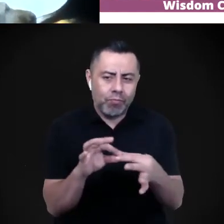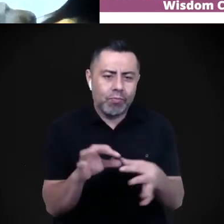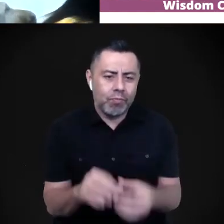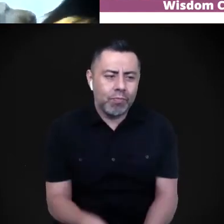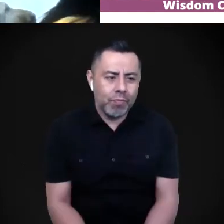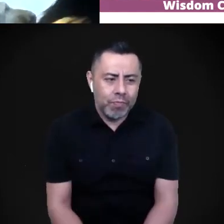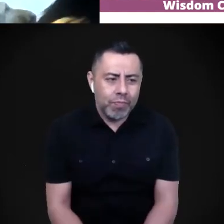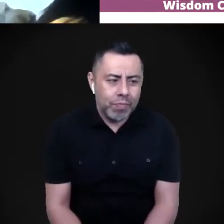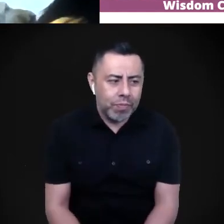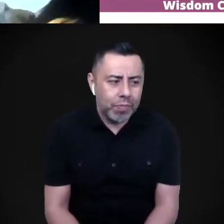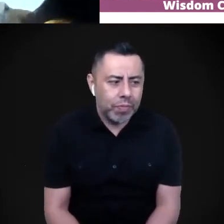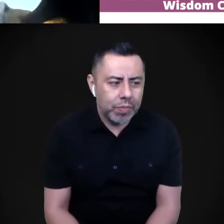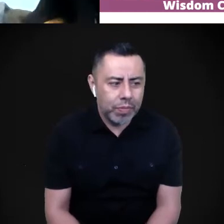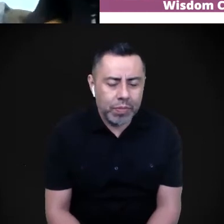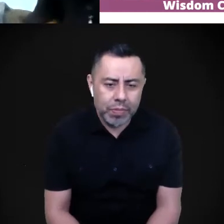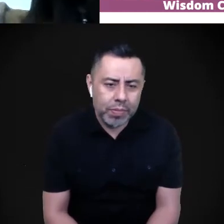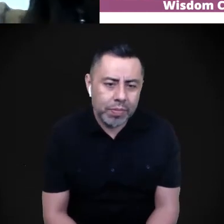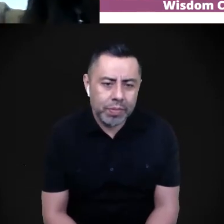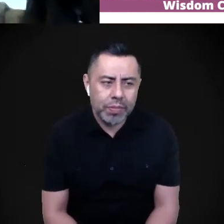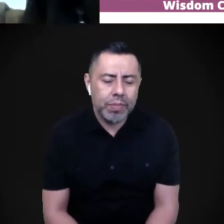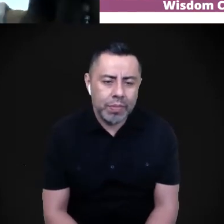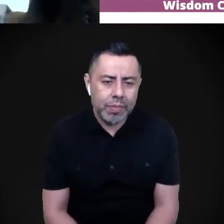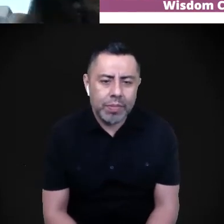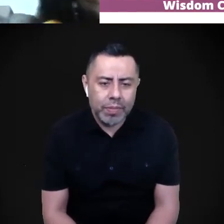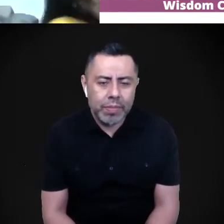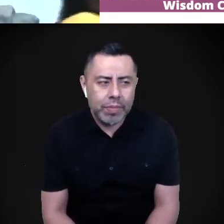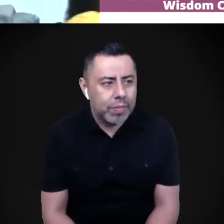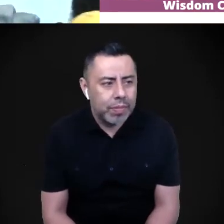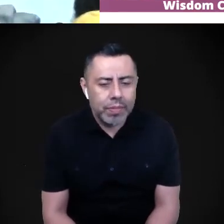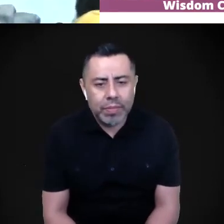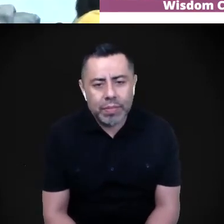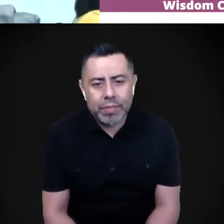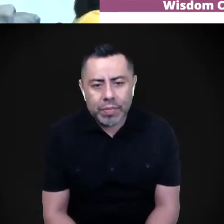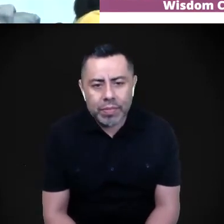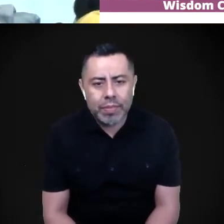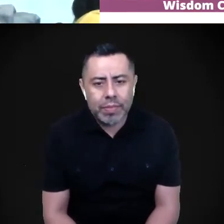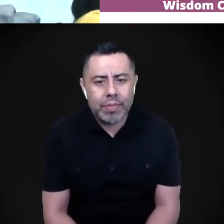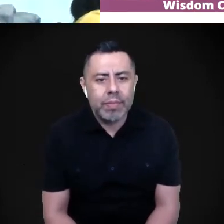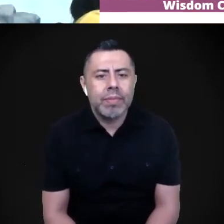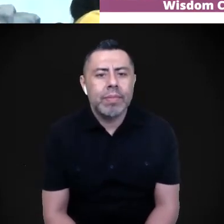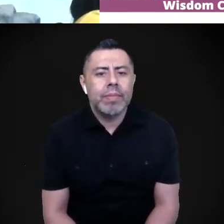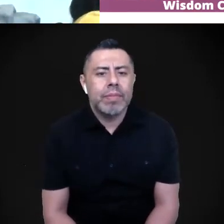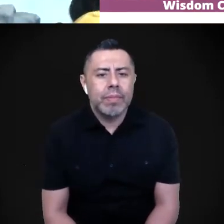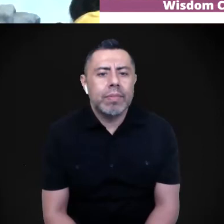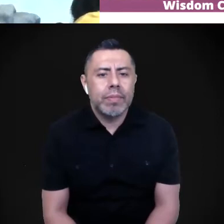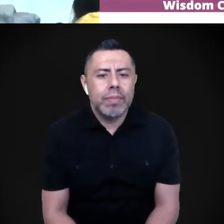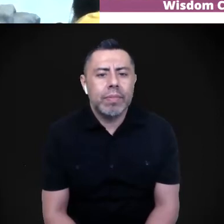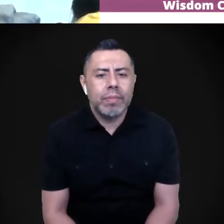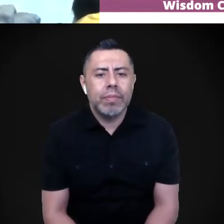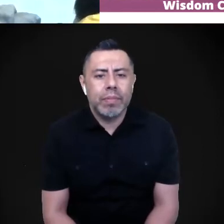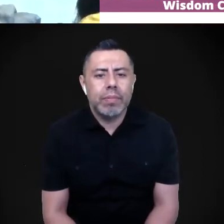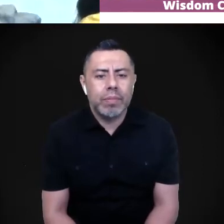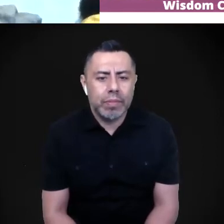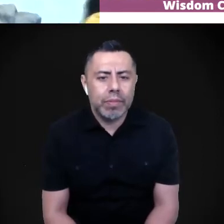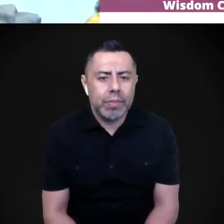Oko e what a behosasito. Your baho in the sani. E oli. Ado statement,